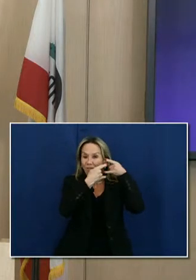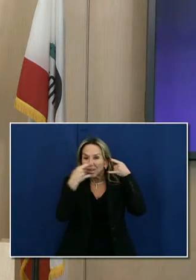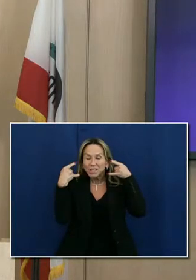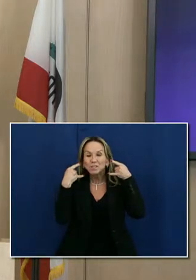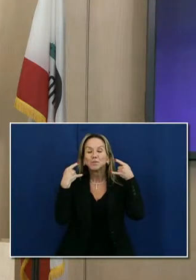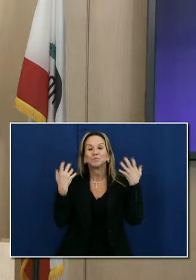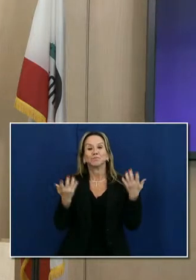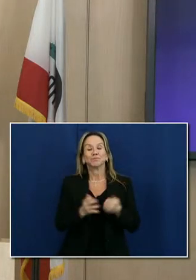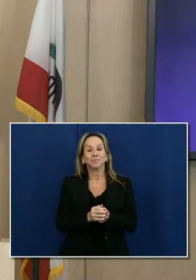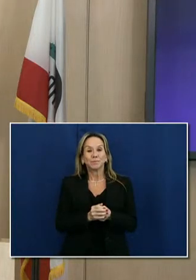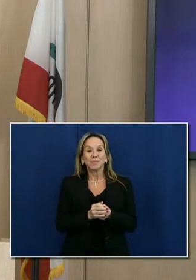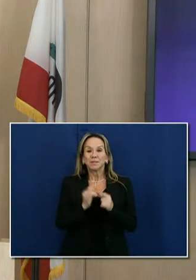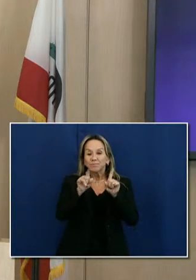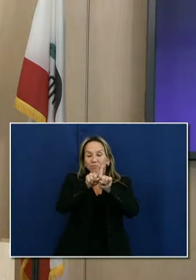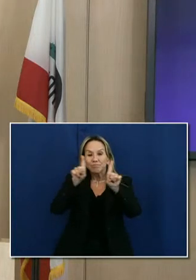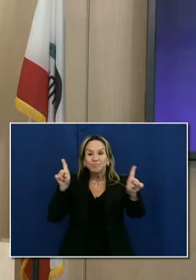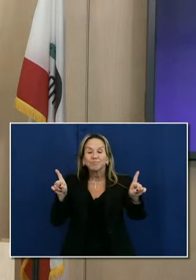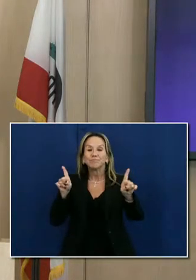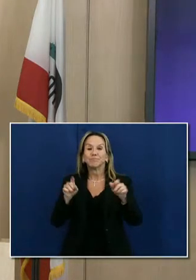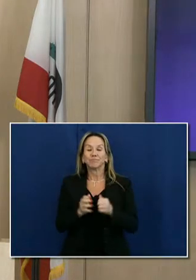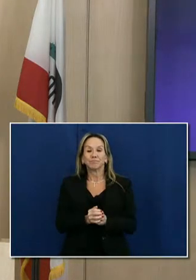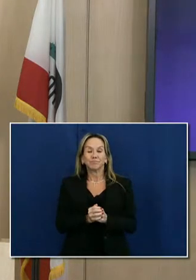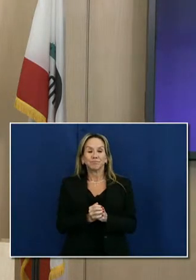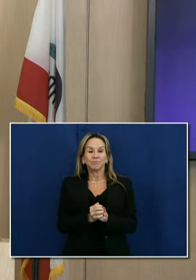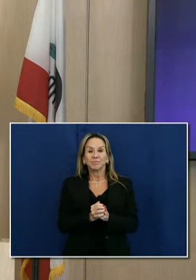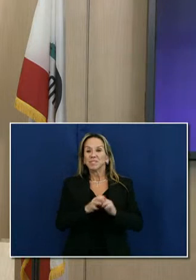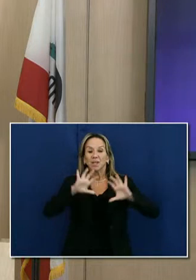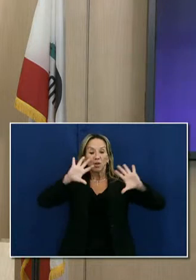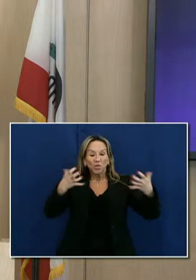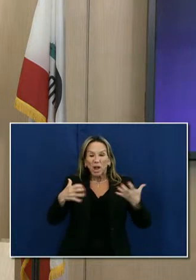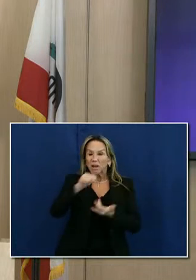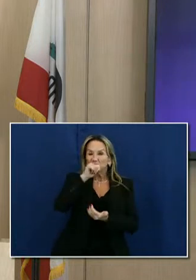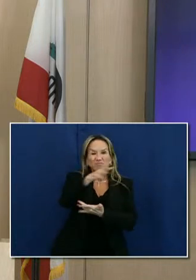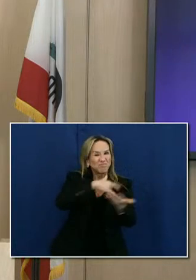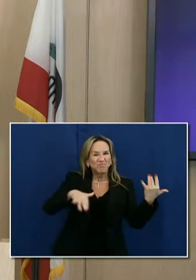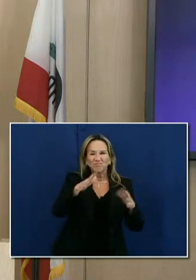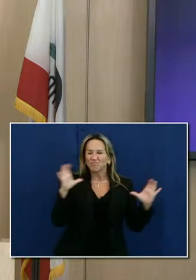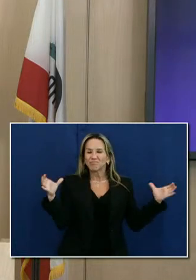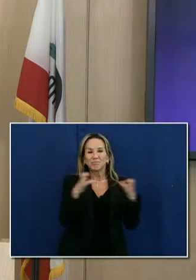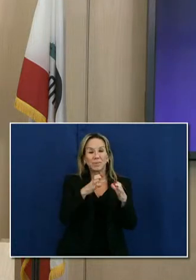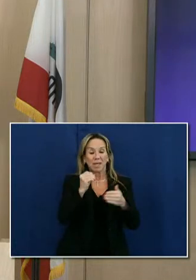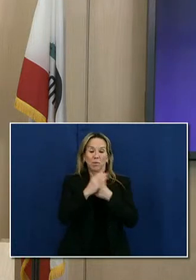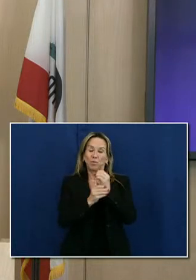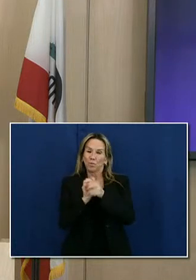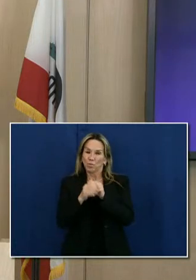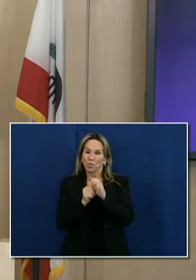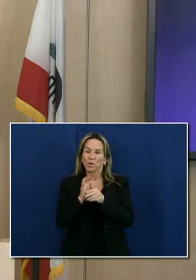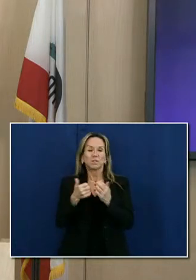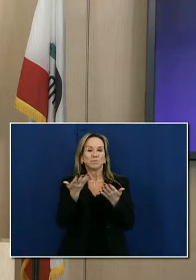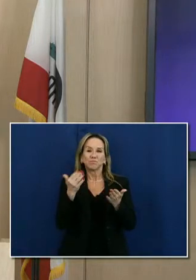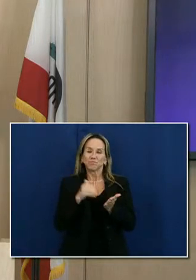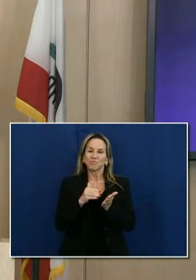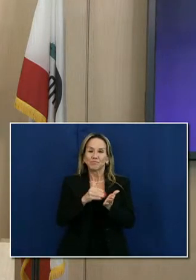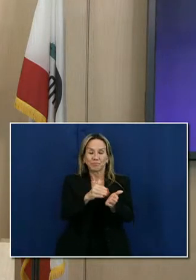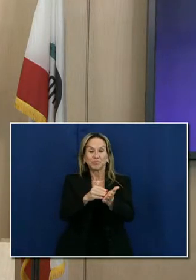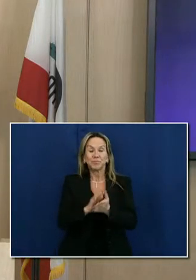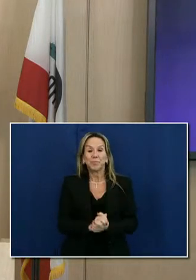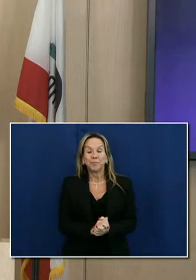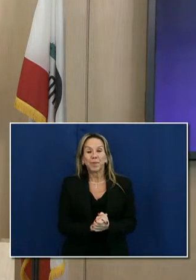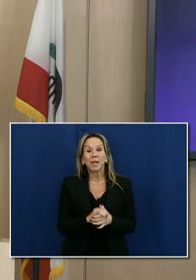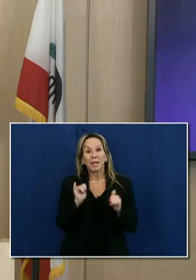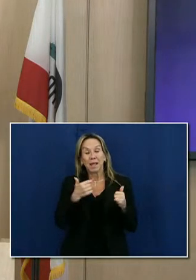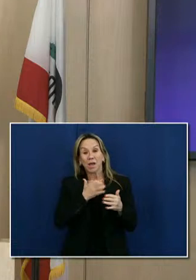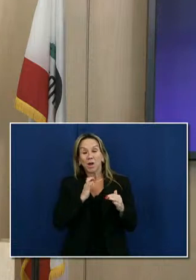facial coverings, social distancing, avoiding large crowds, and hand washing regularly. Our fight against